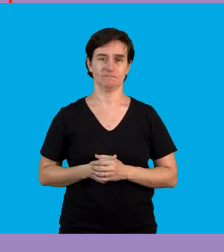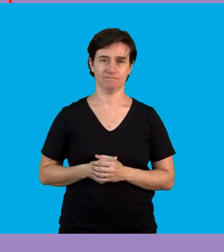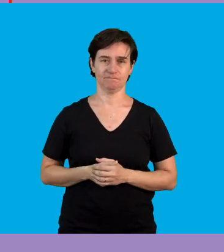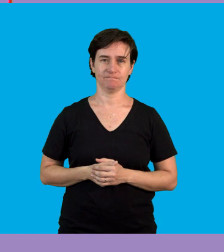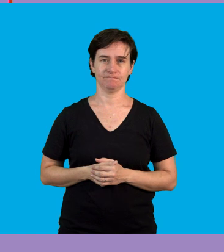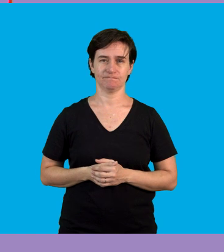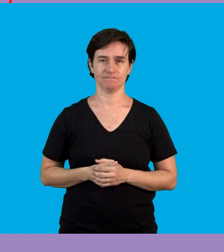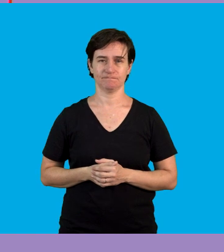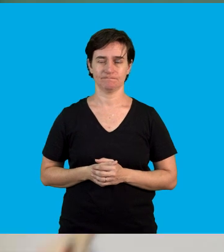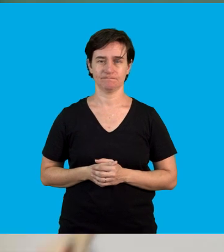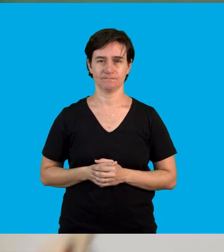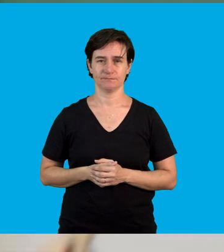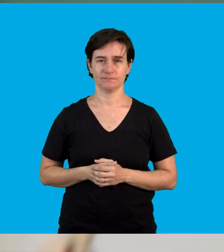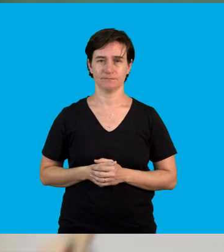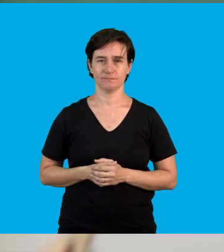that prism.